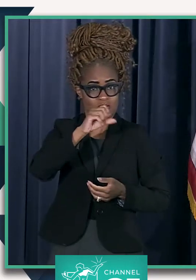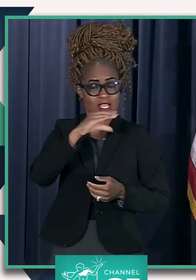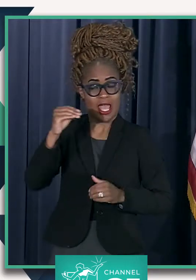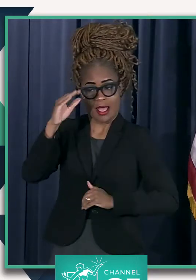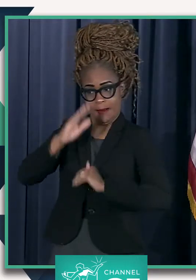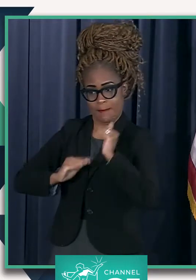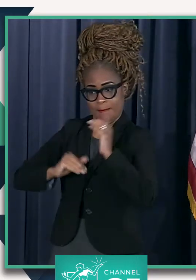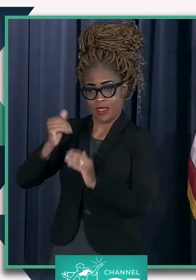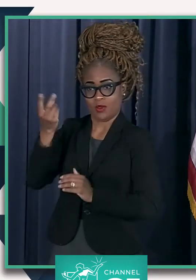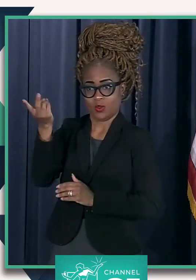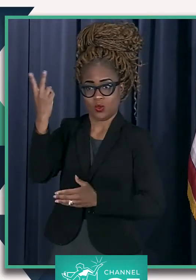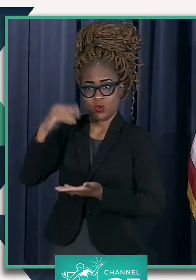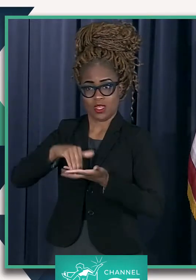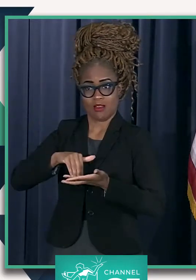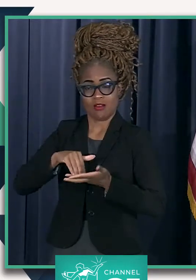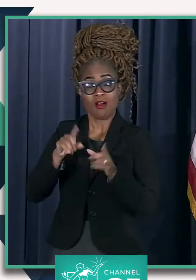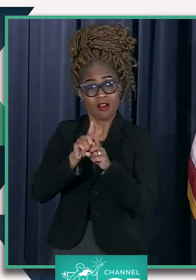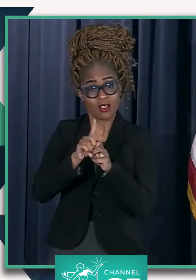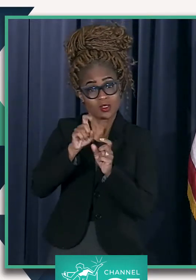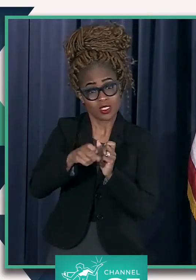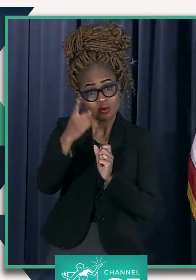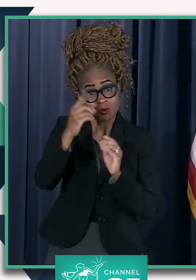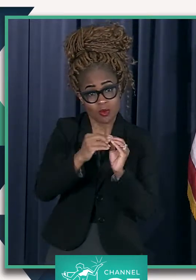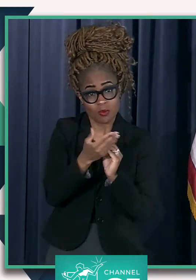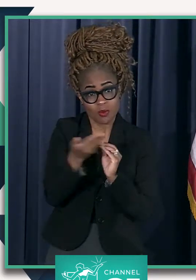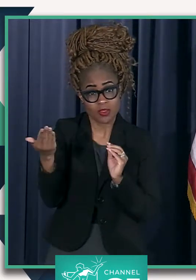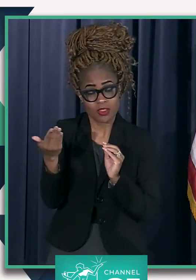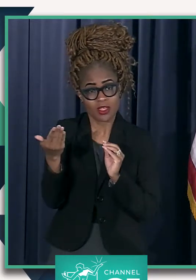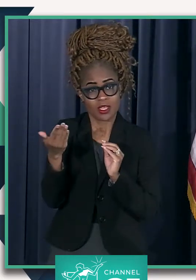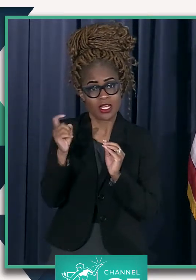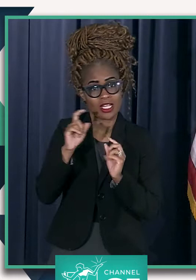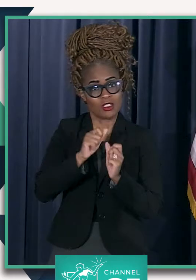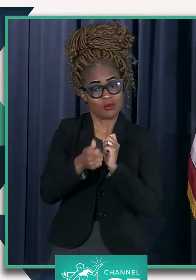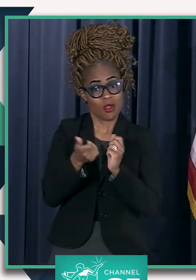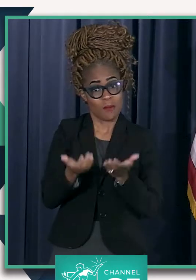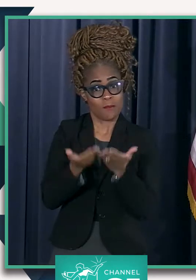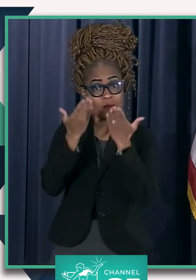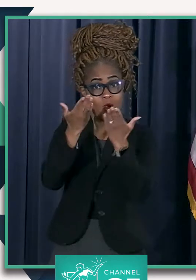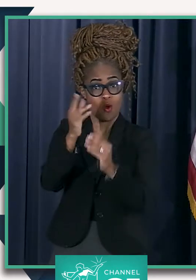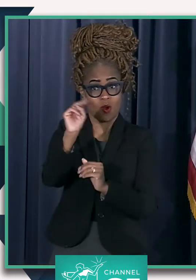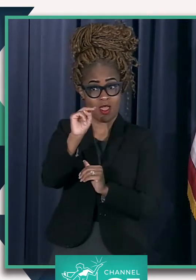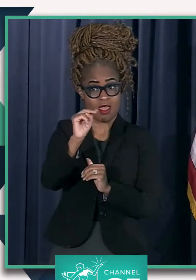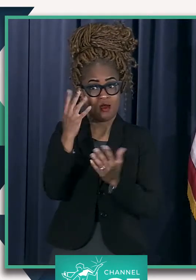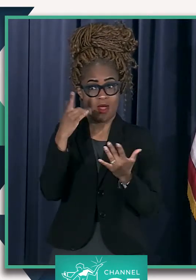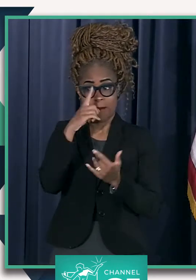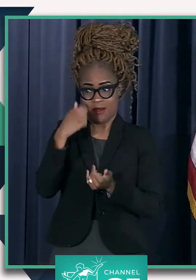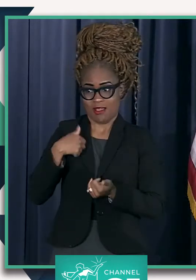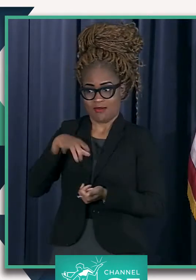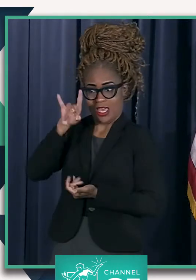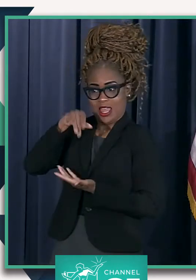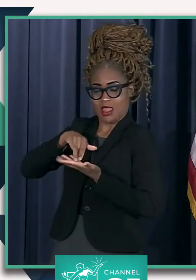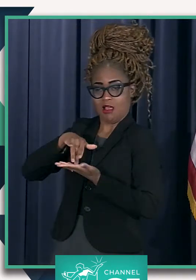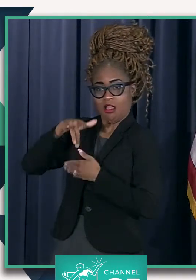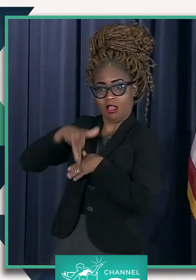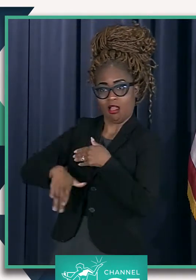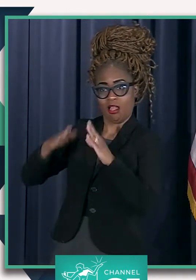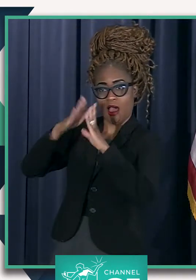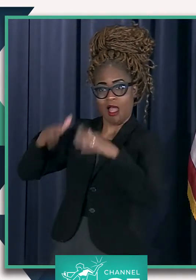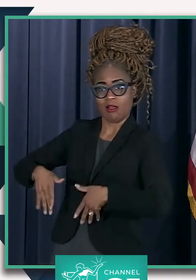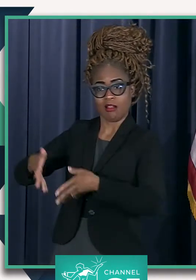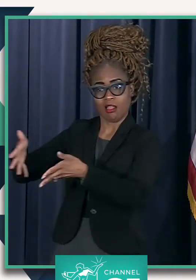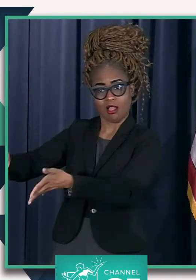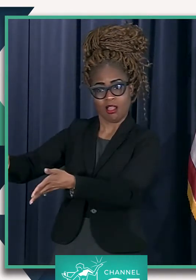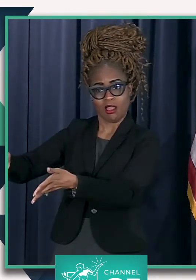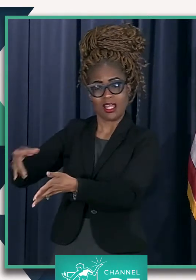2,000. And we need to do one more thing. We need to pass Proposal N, because we've got 8,000 vacant houses in the city